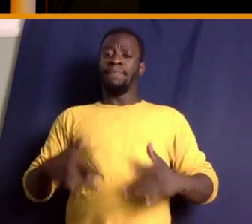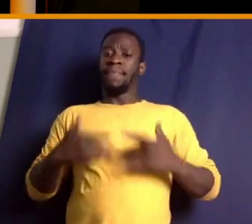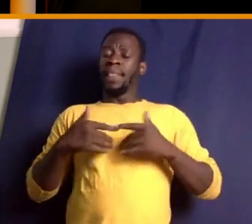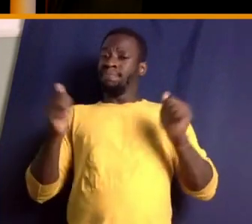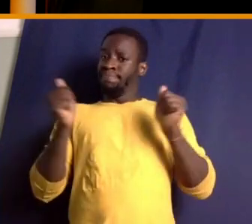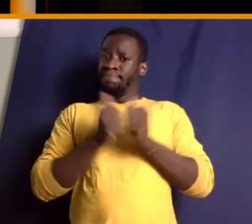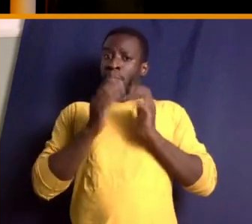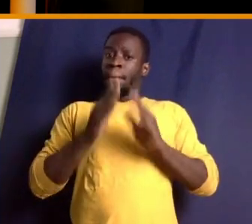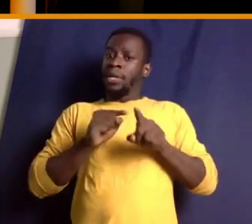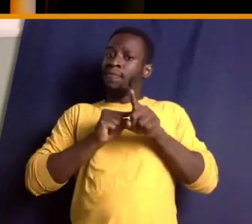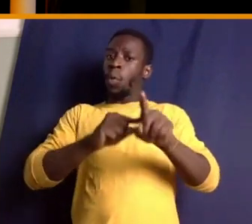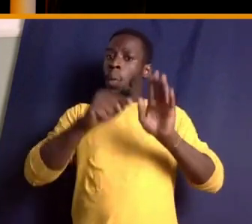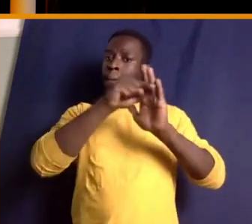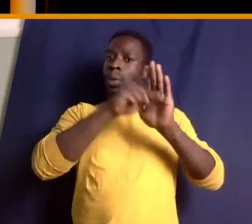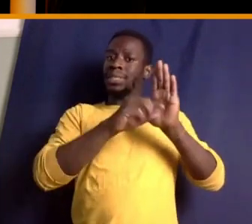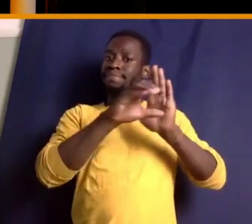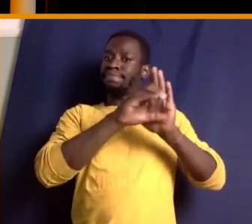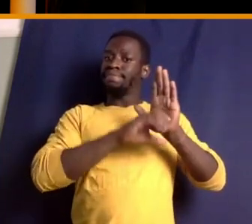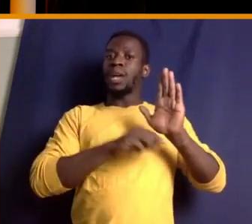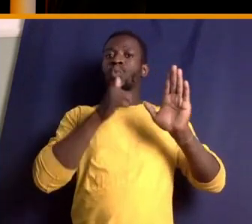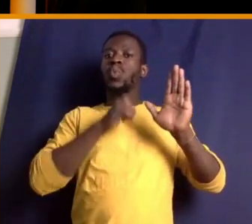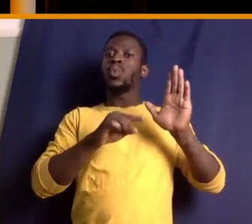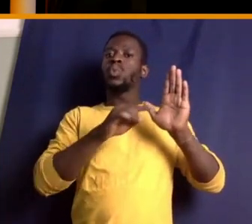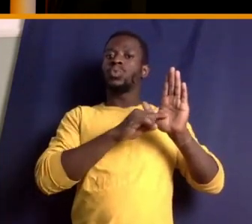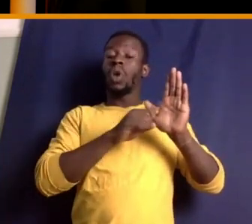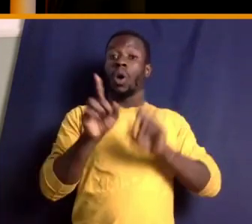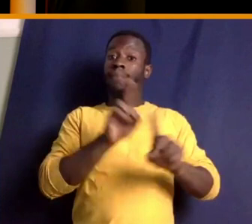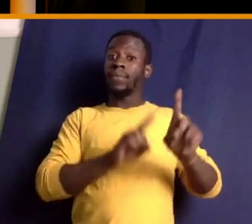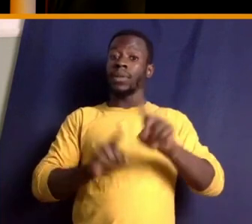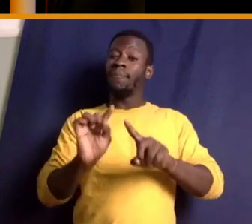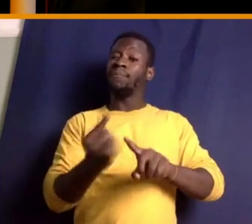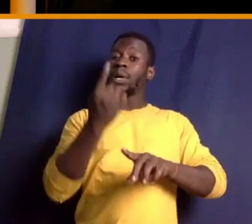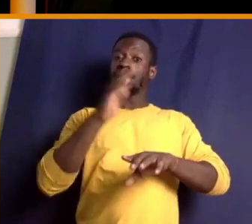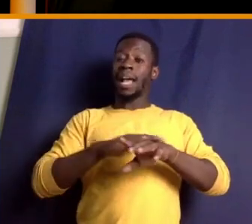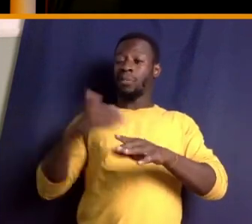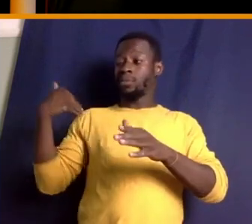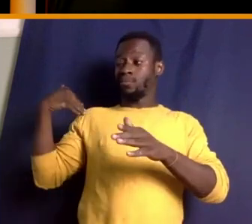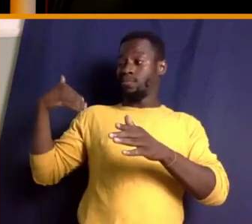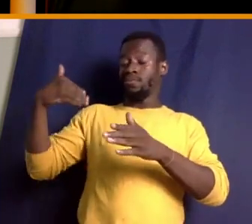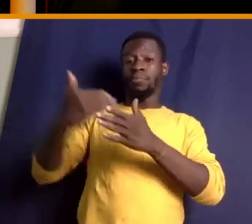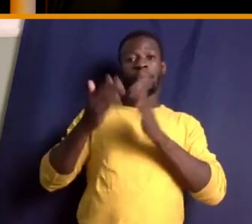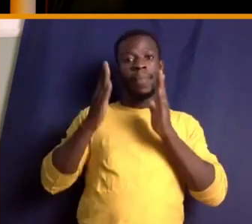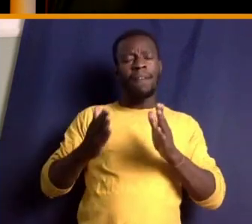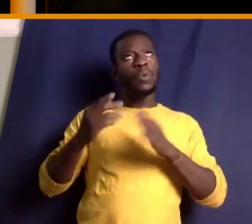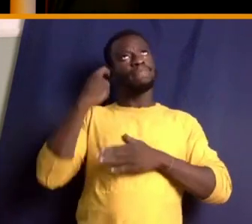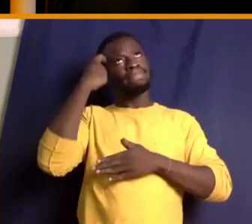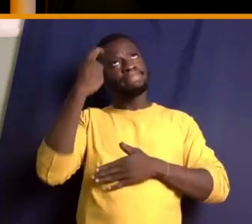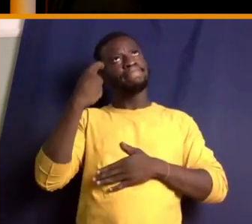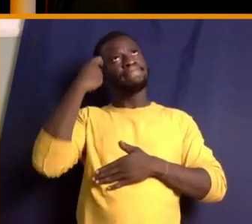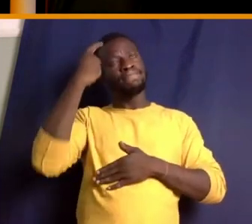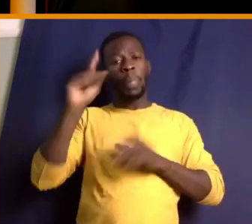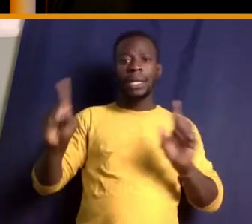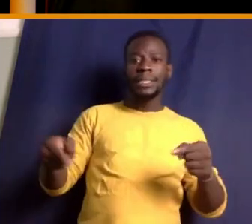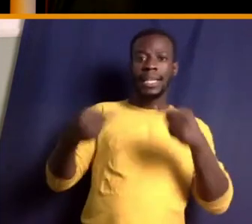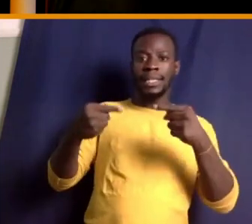dispute resolution mechanisms. Conference, this is the first time in many years that we have had to think seriously about the challenges and opportunities of